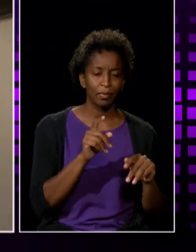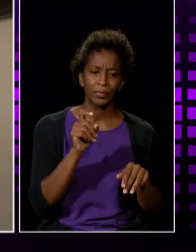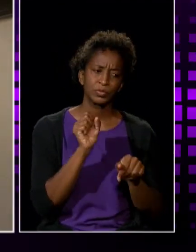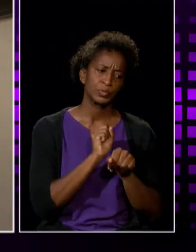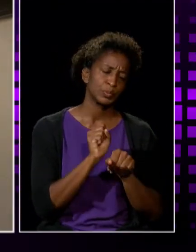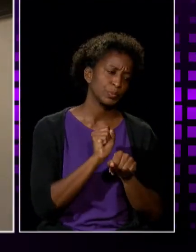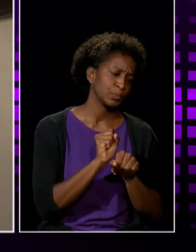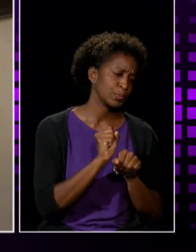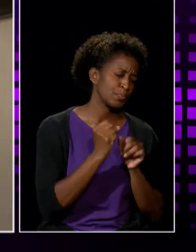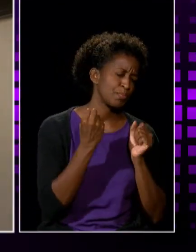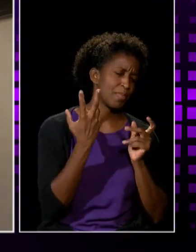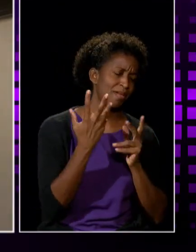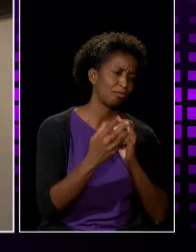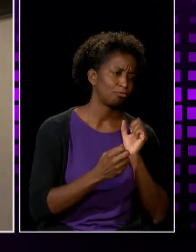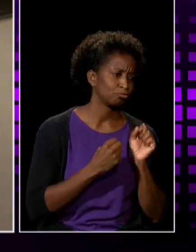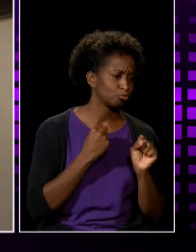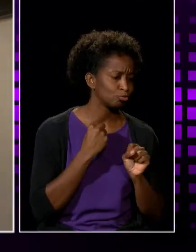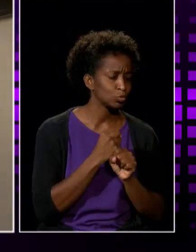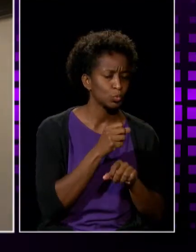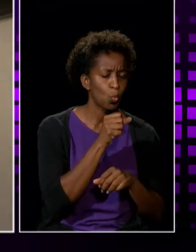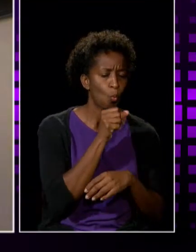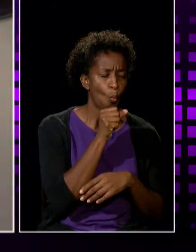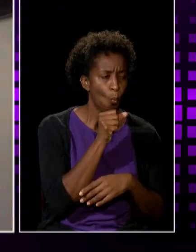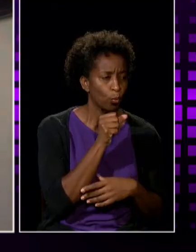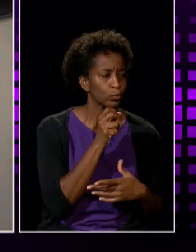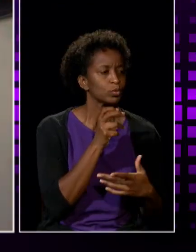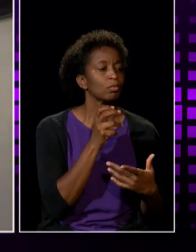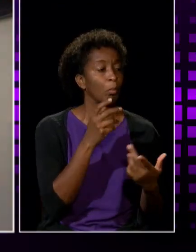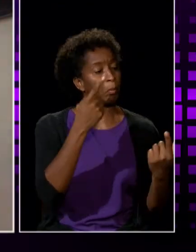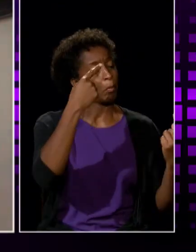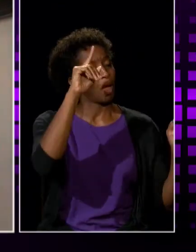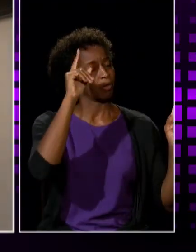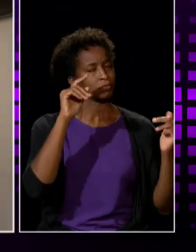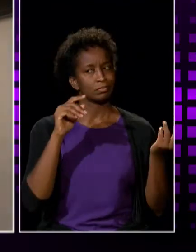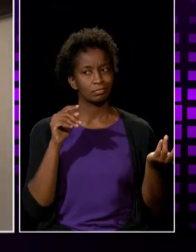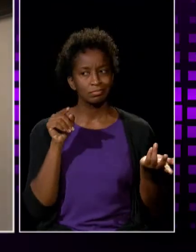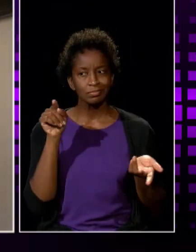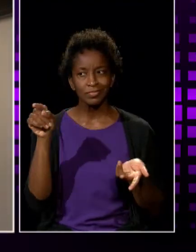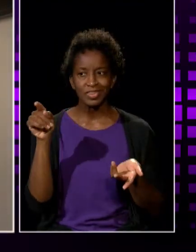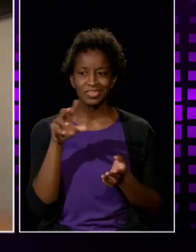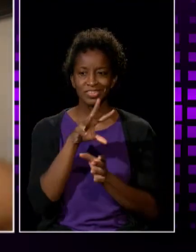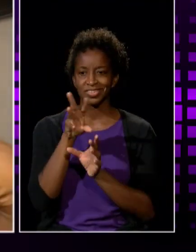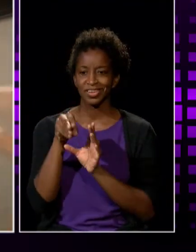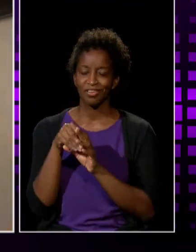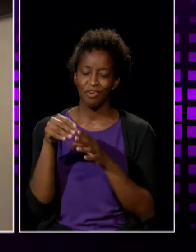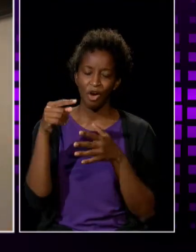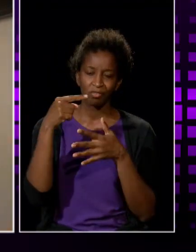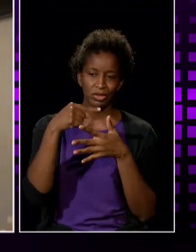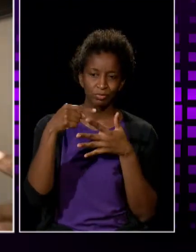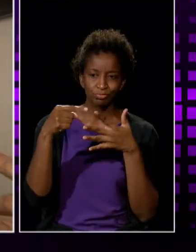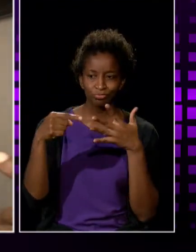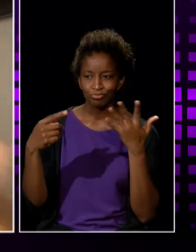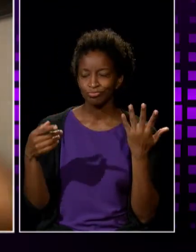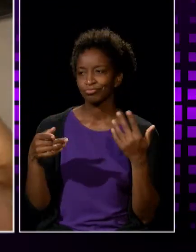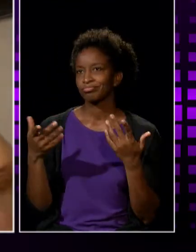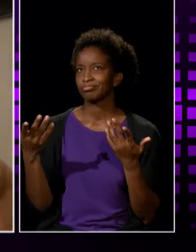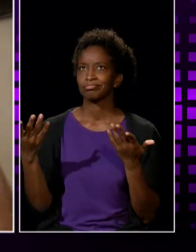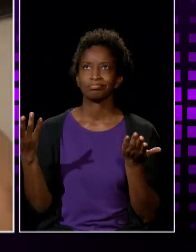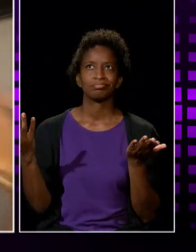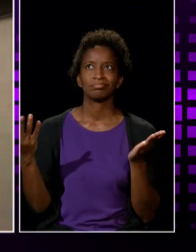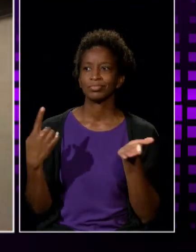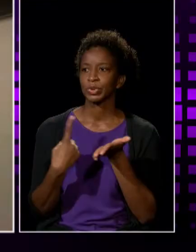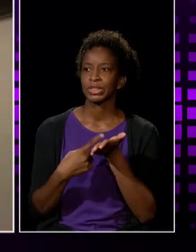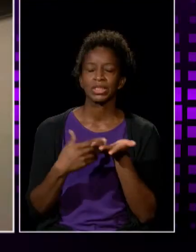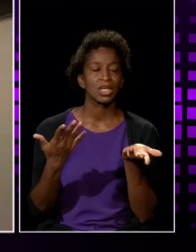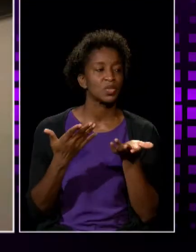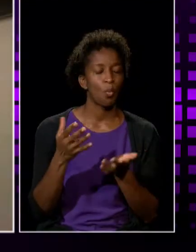I don't see a question. To be one of the greatest at one thing, and there's multiple things. Like, we ain't talking about Fenty Beauty, we ain't talking